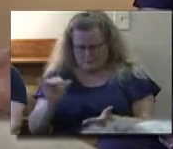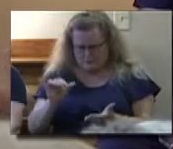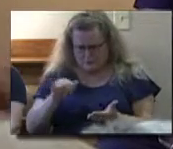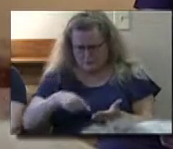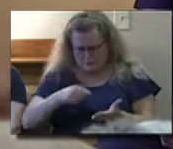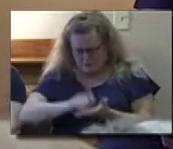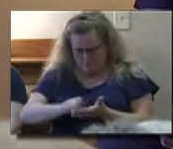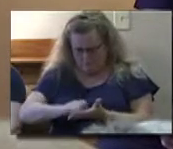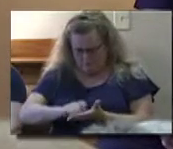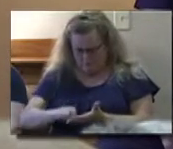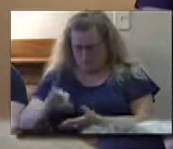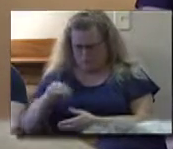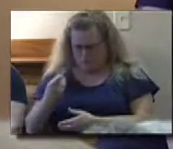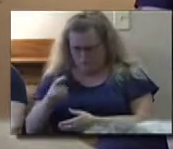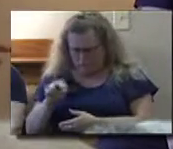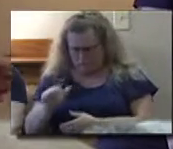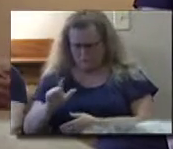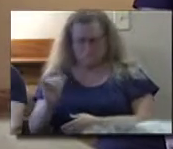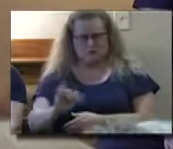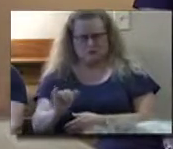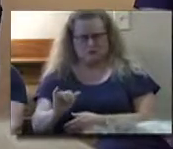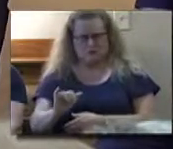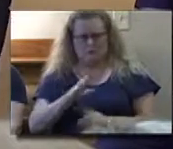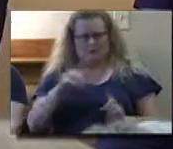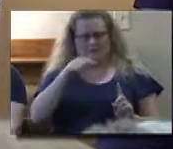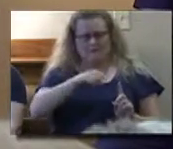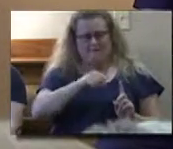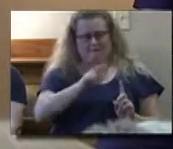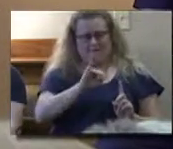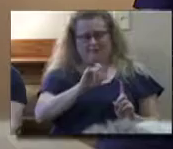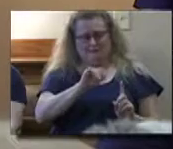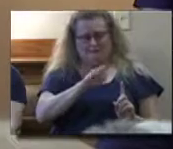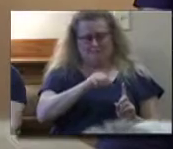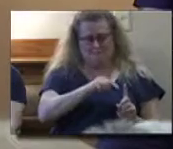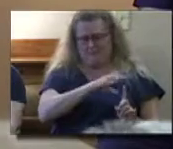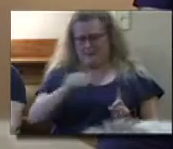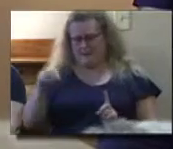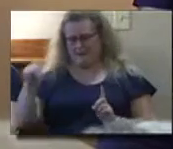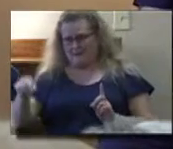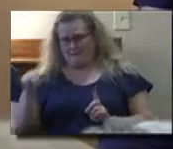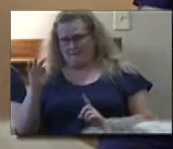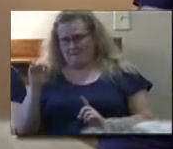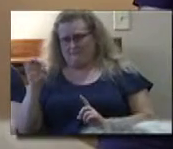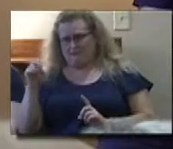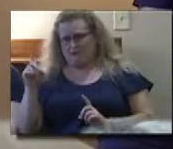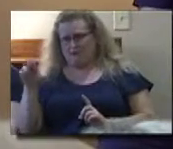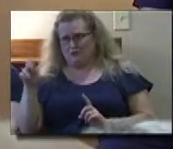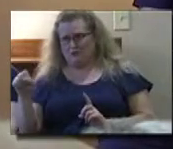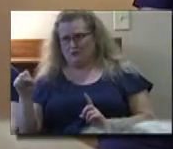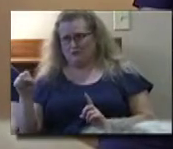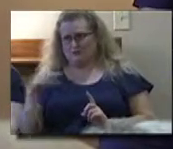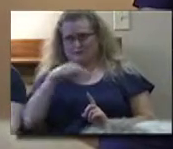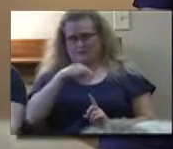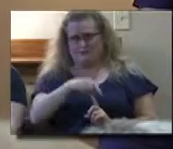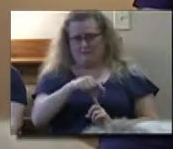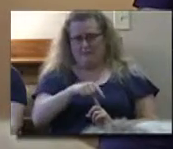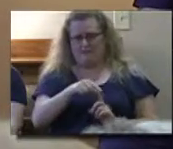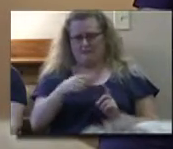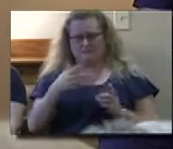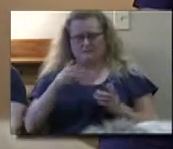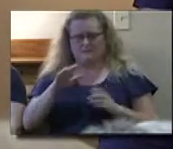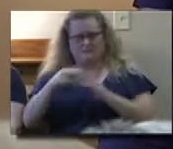the workbook and journaling. And the victims, along with the offenders, meet at that